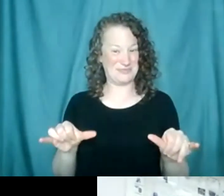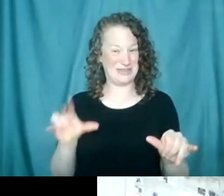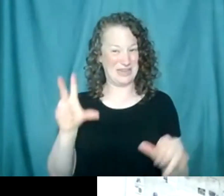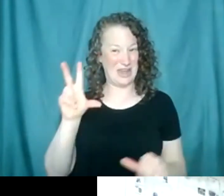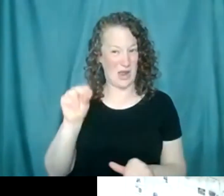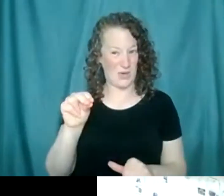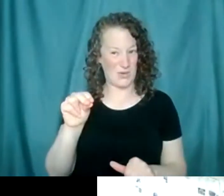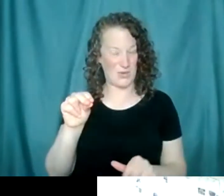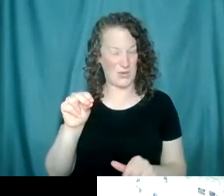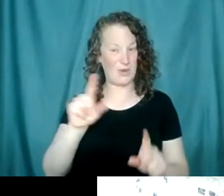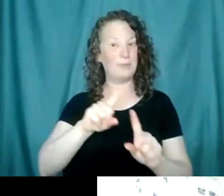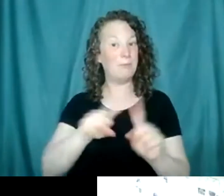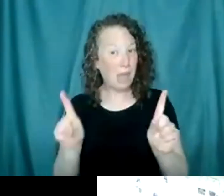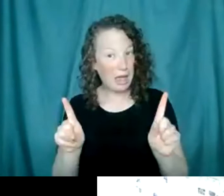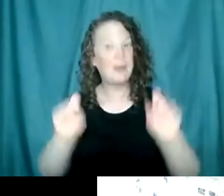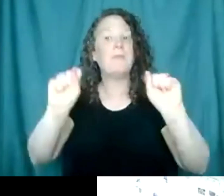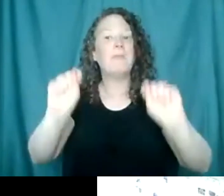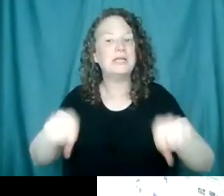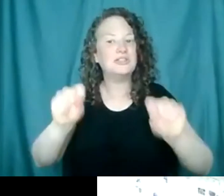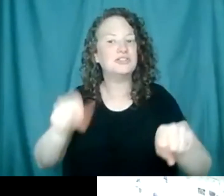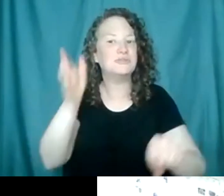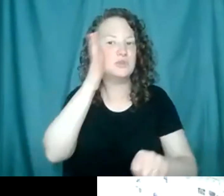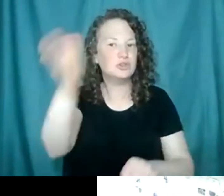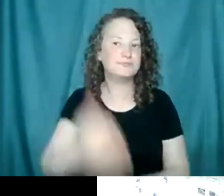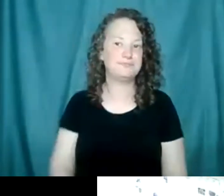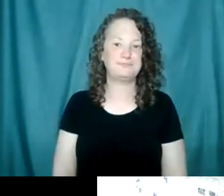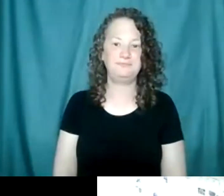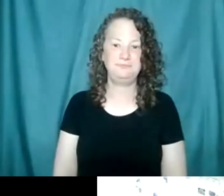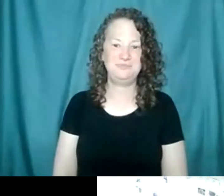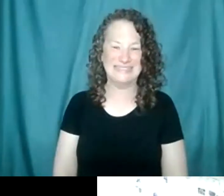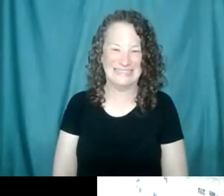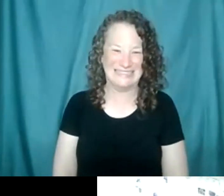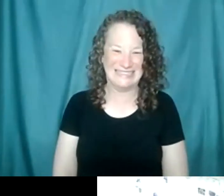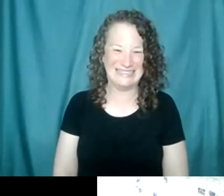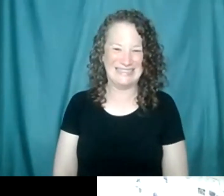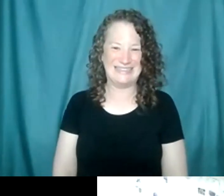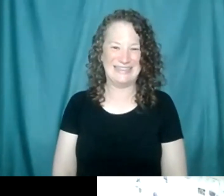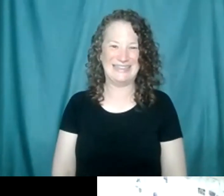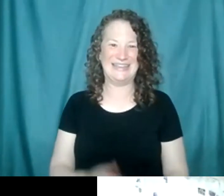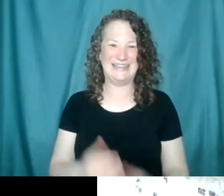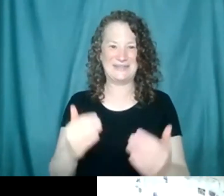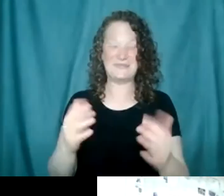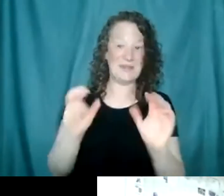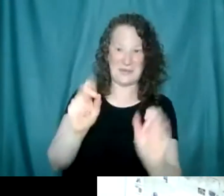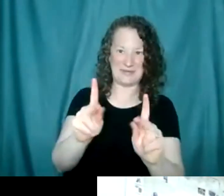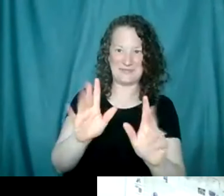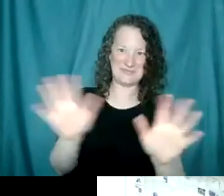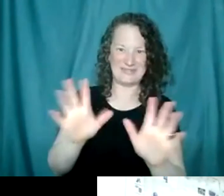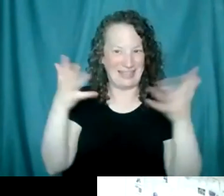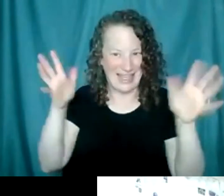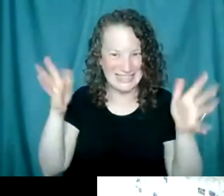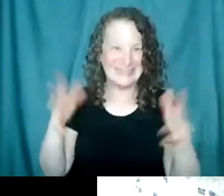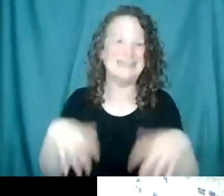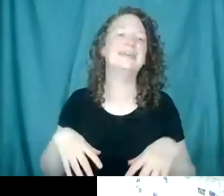no, but potential. Okay. Now we're at the end of our lightning round. You're free